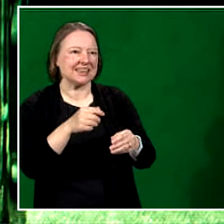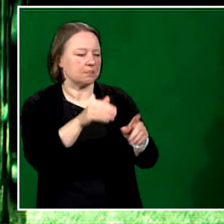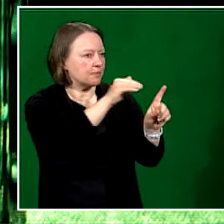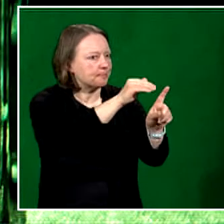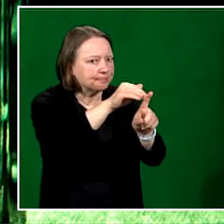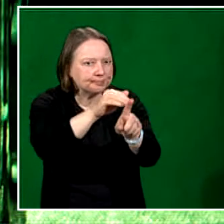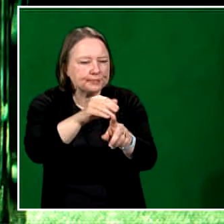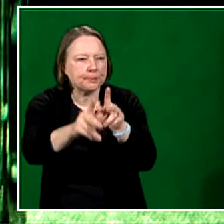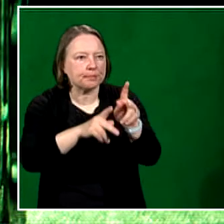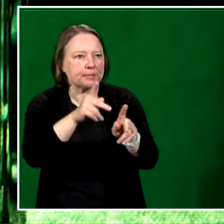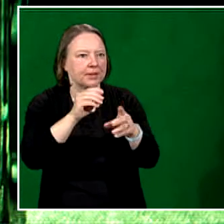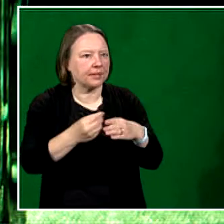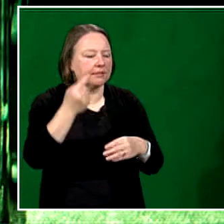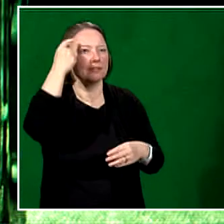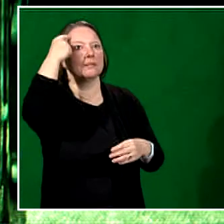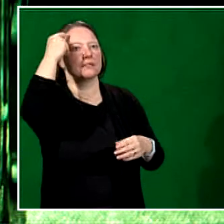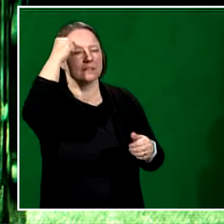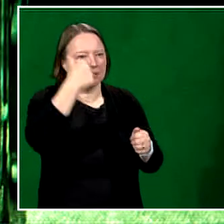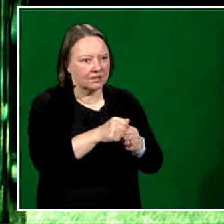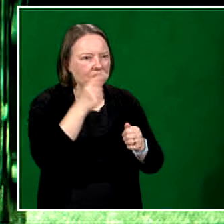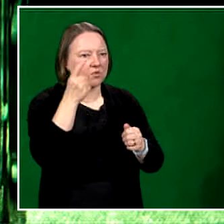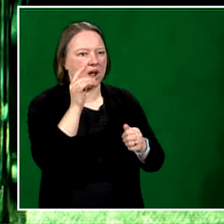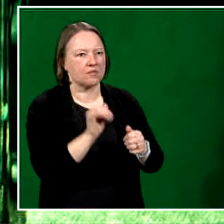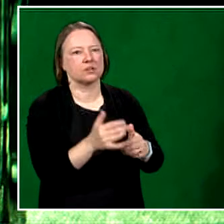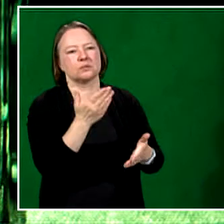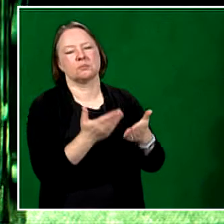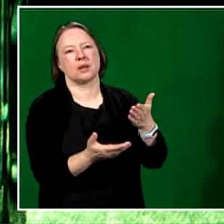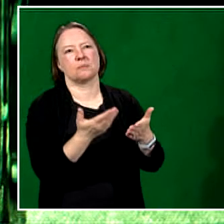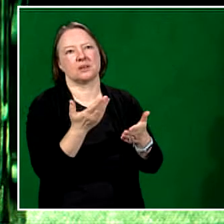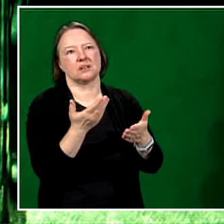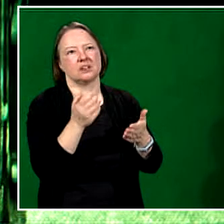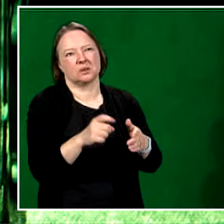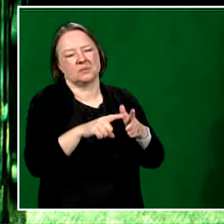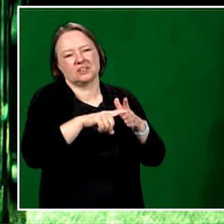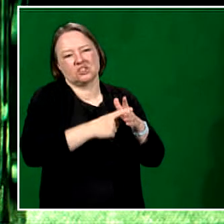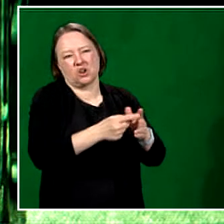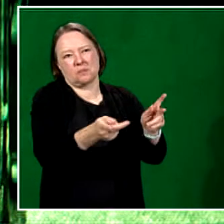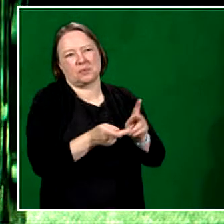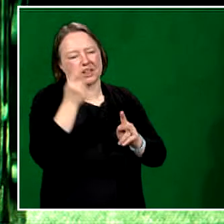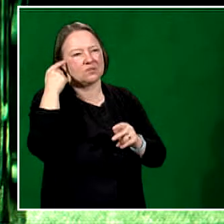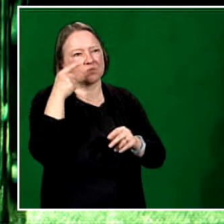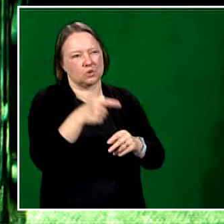forever. Maybe that relationship with the Agricultural Board could be a starting point for you.